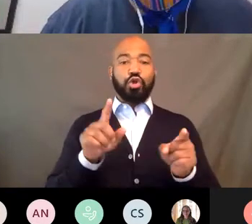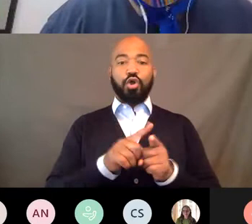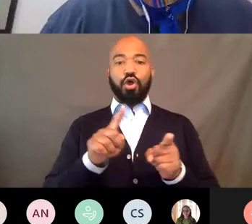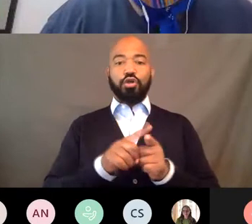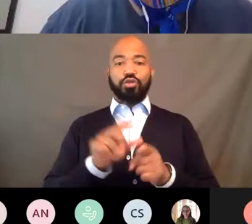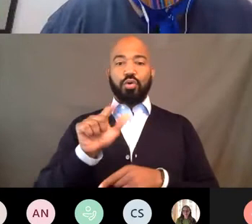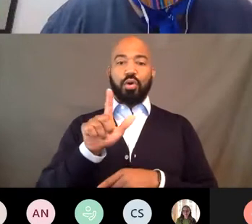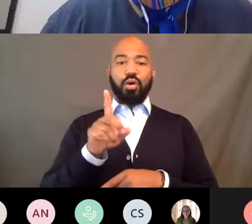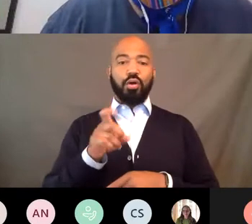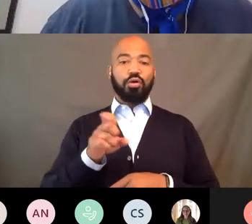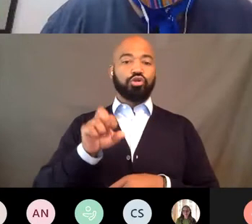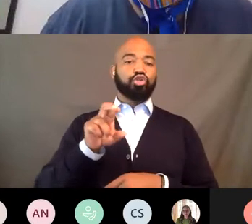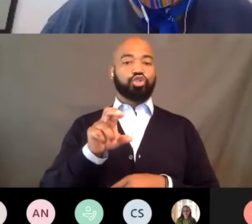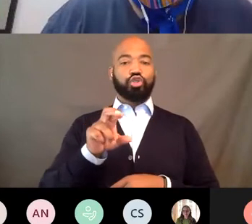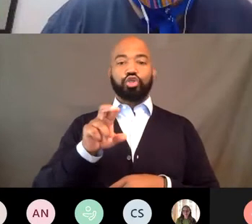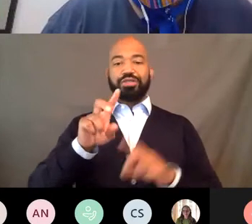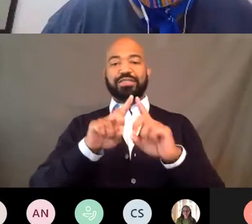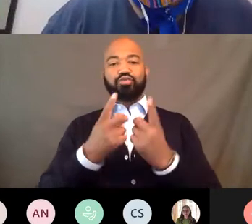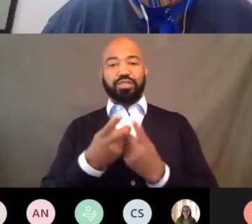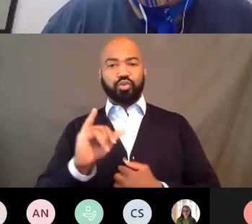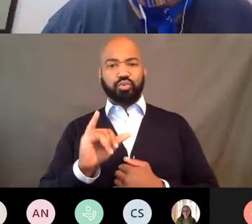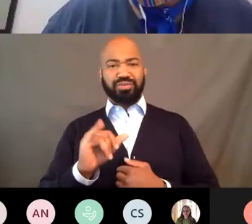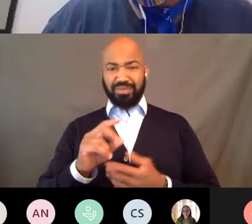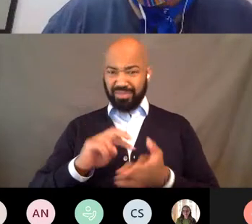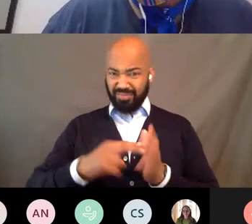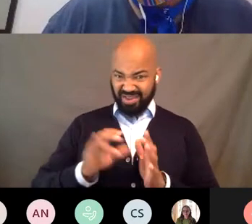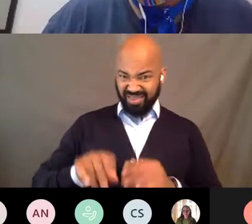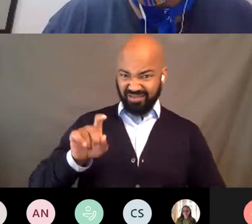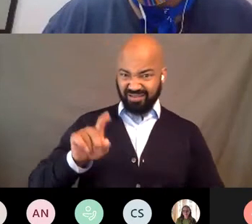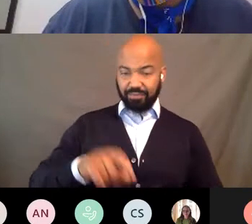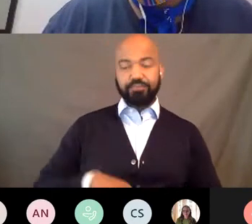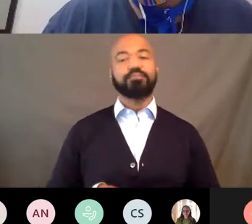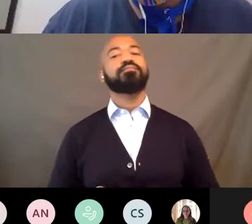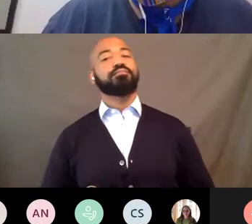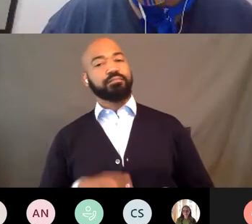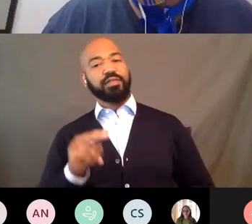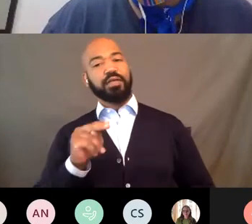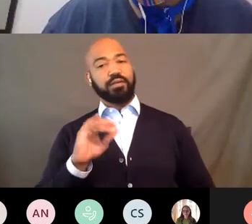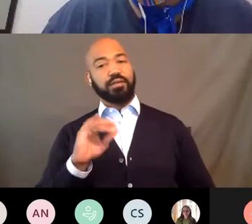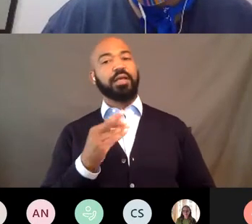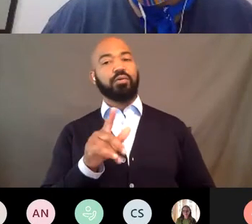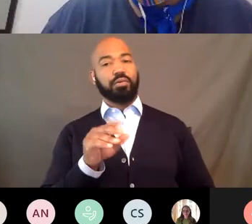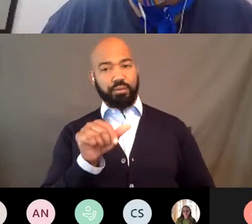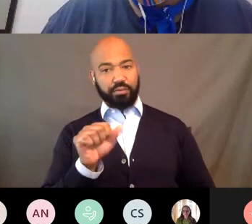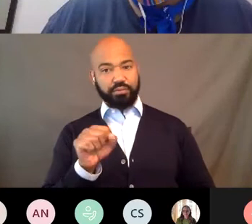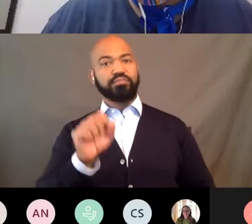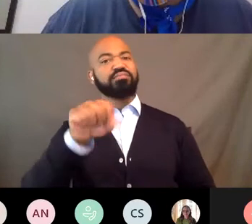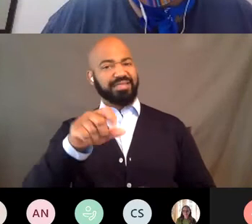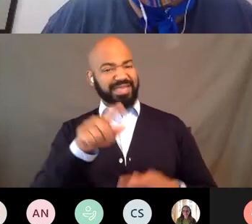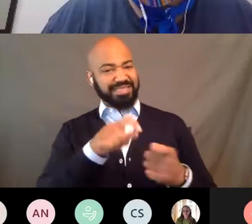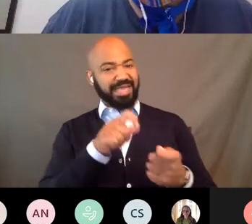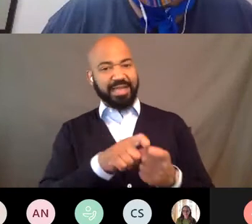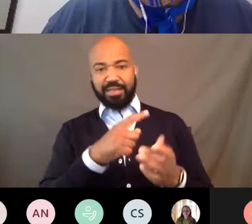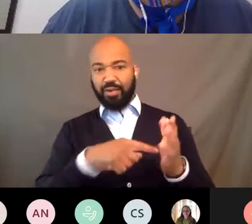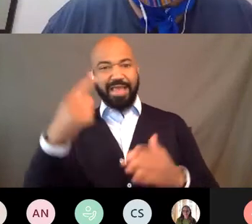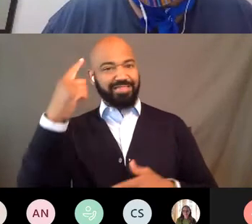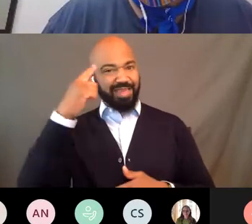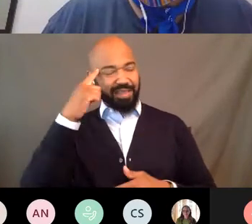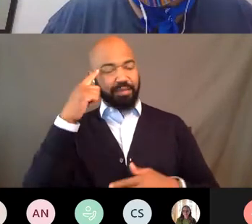were asking? Yeah, I think that's sounds like exactly what I'm thinking of.